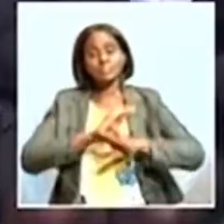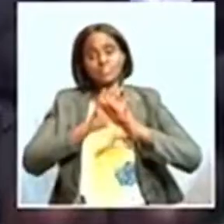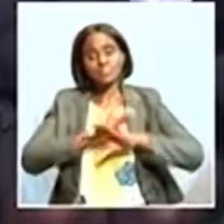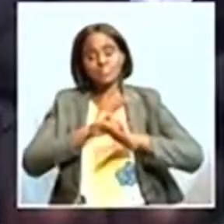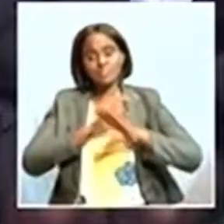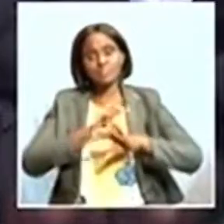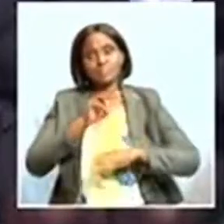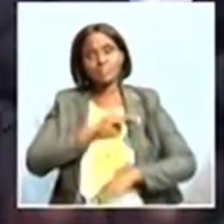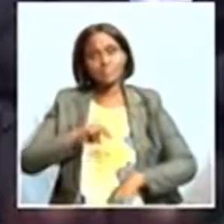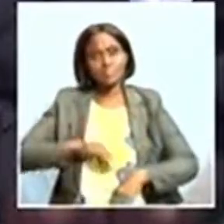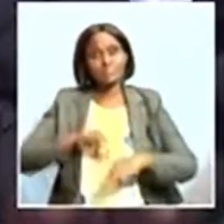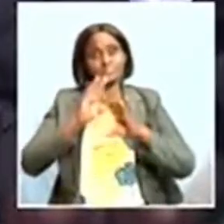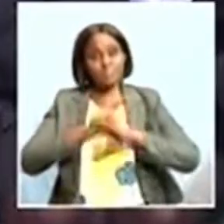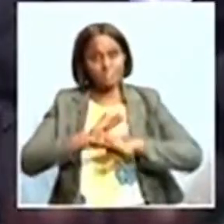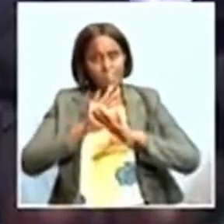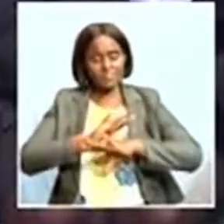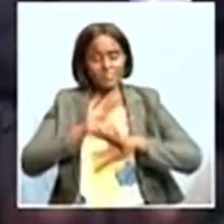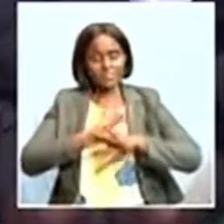honorable members.